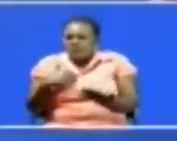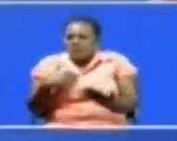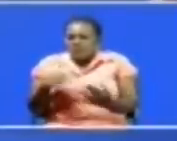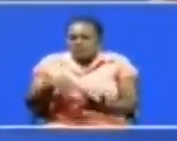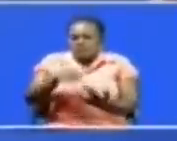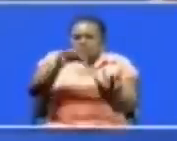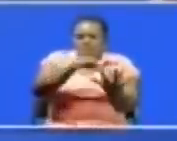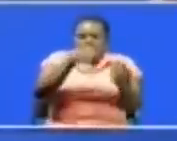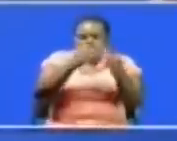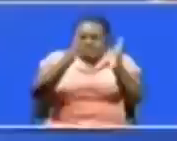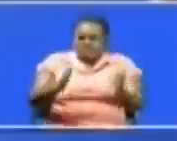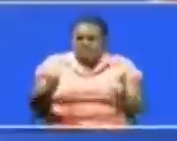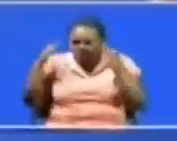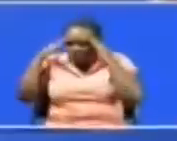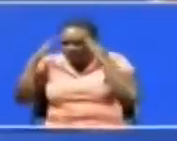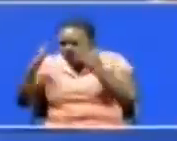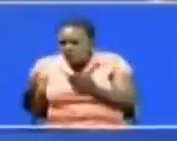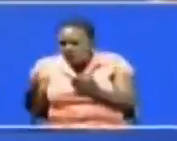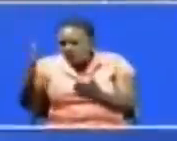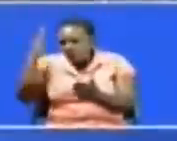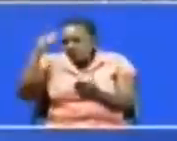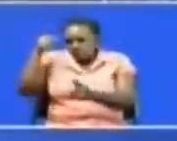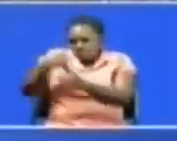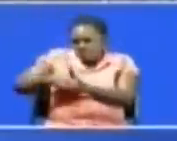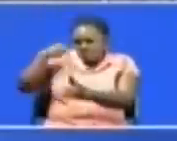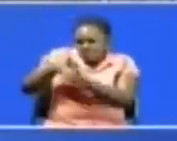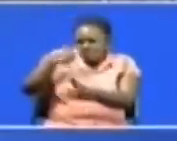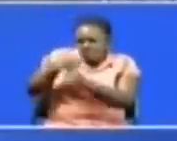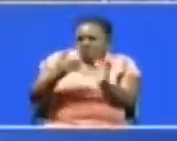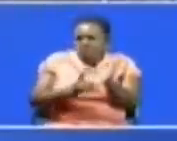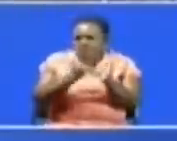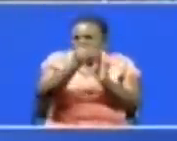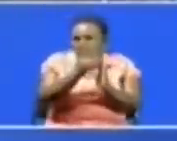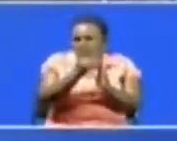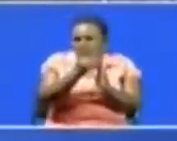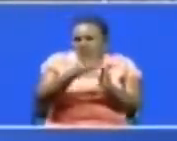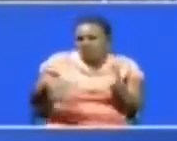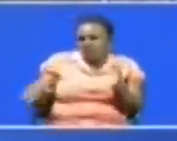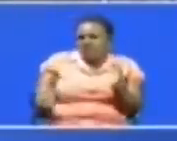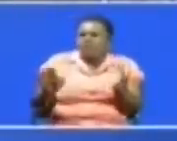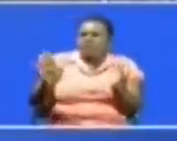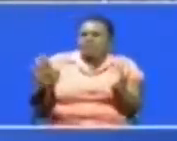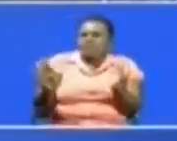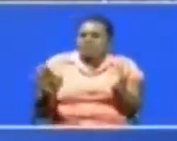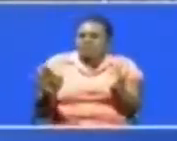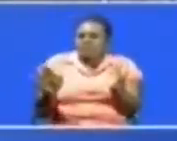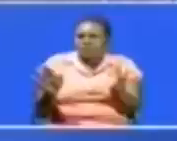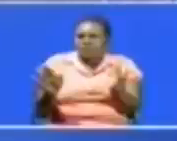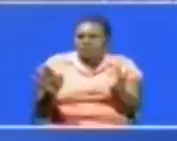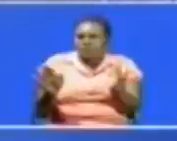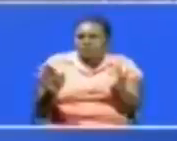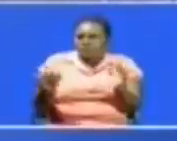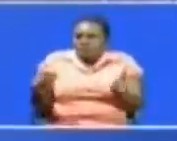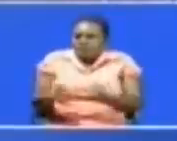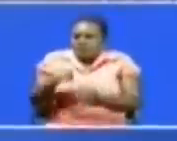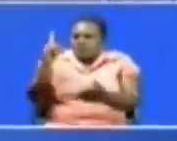leaders whose business is really to lobby for development in their areas. Mm-hmm. And so you'll find